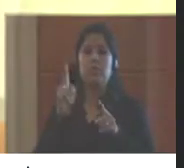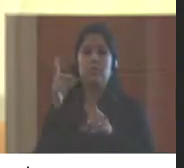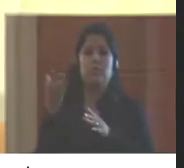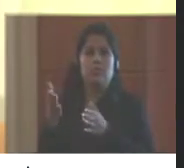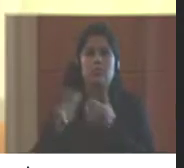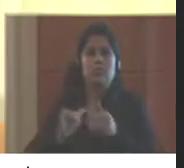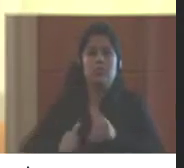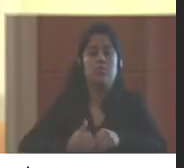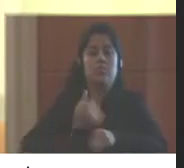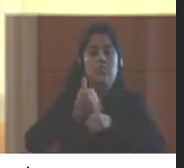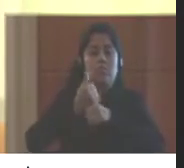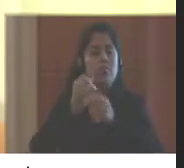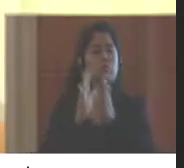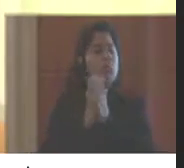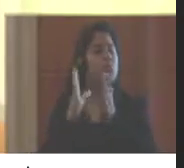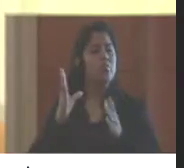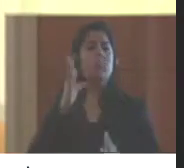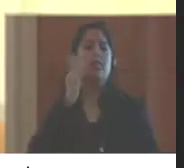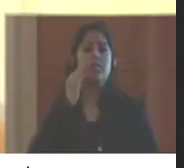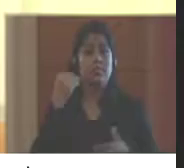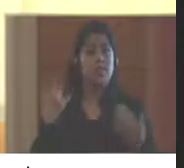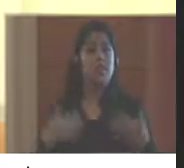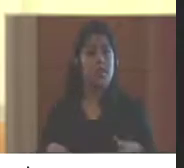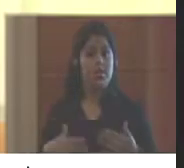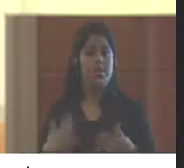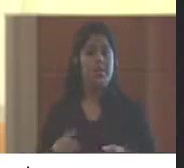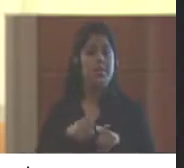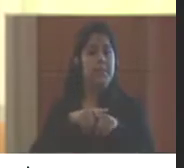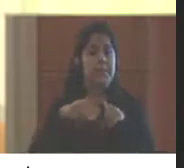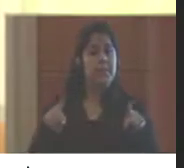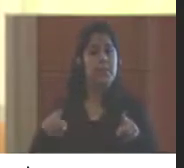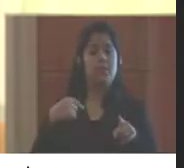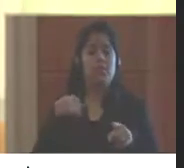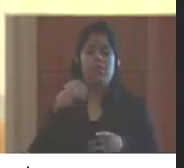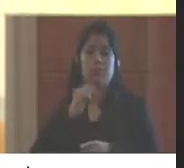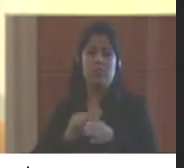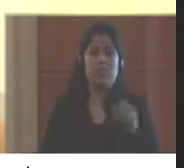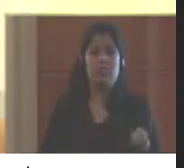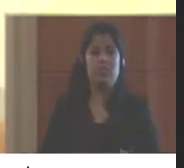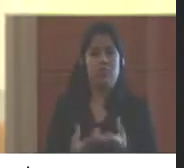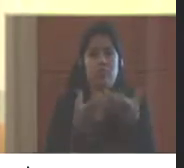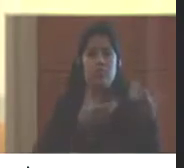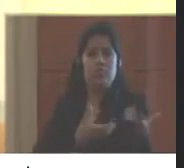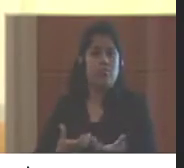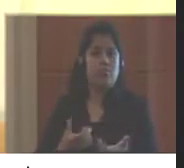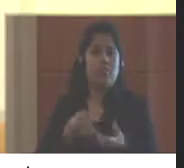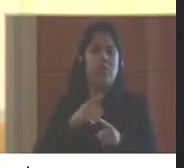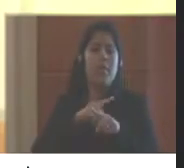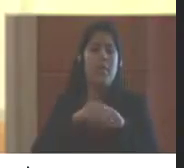highly professional. In fact, a gentleman with a lot of experience and authority died.